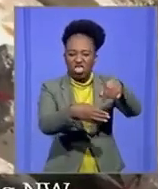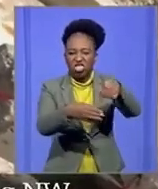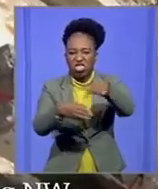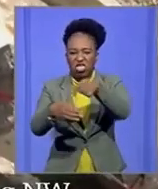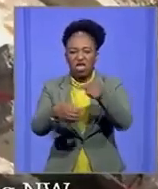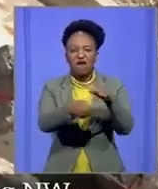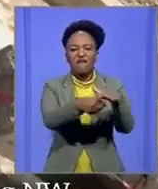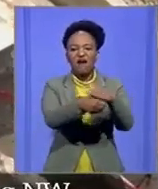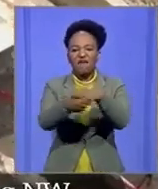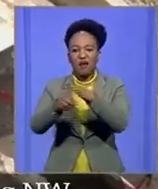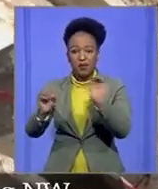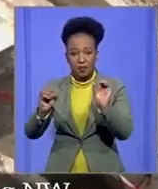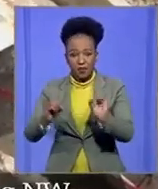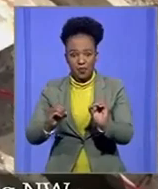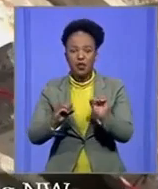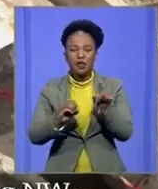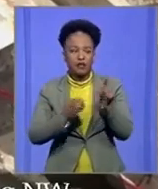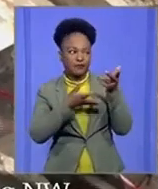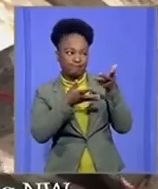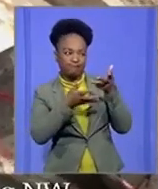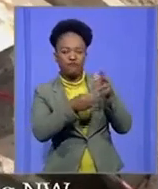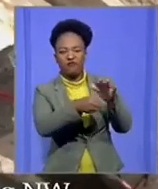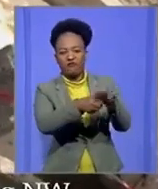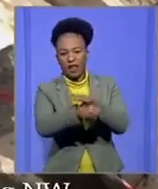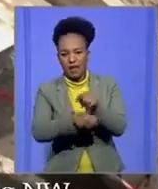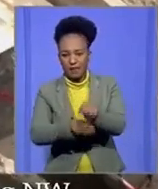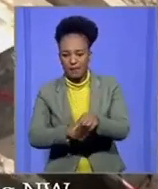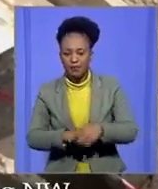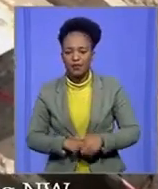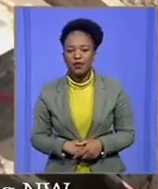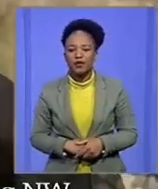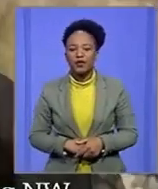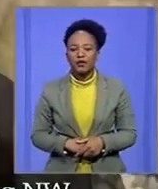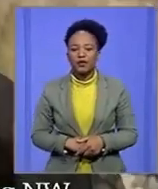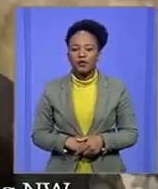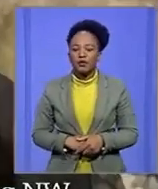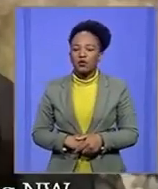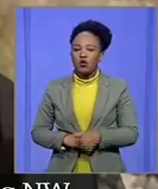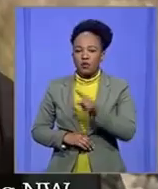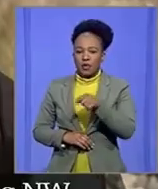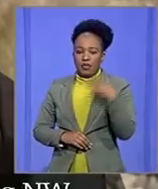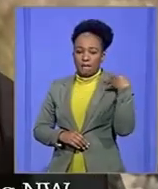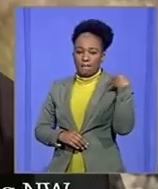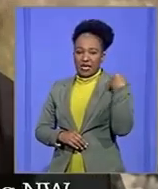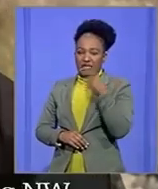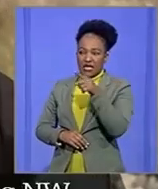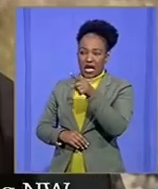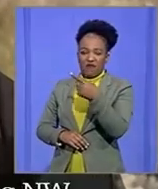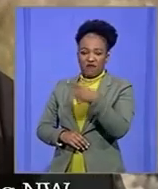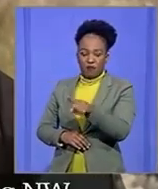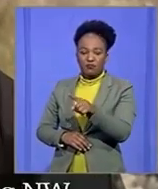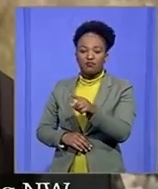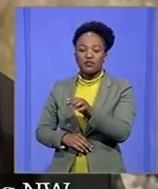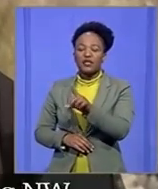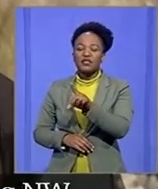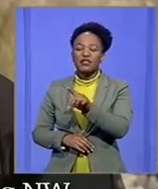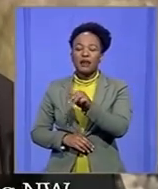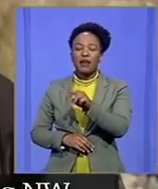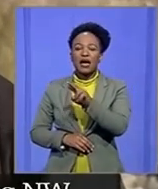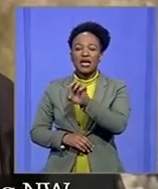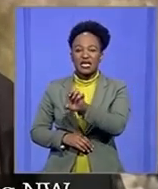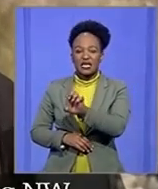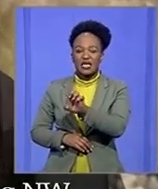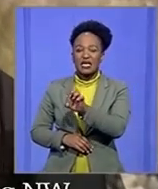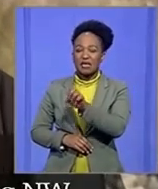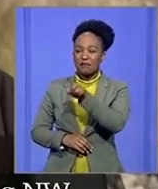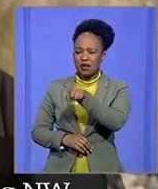molaong mo profenseng. Re tshwanela ke gore re kwalle jalo minister wa rona wa tsa diminerale go leka go tla jalo ka laano la go tswala meepo e